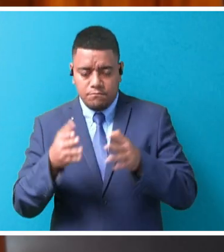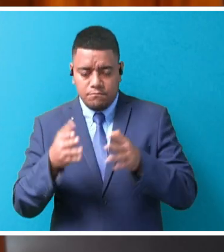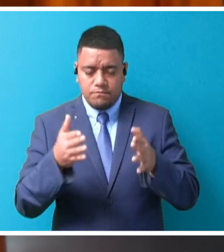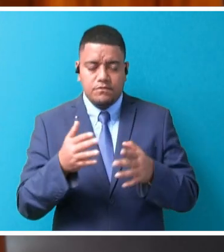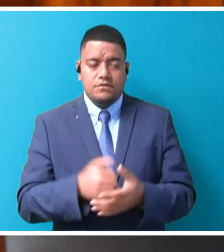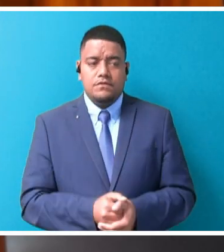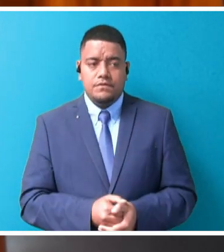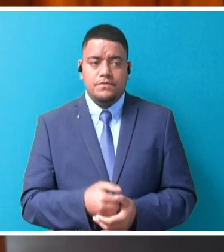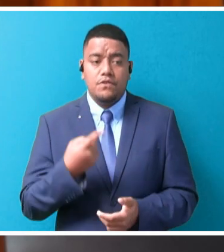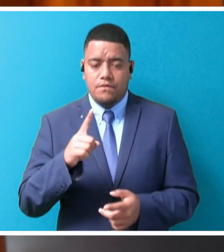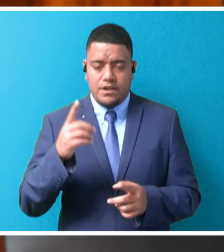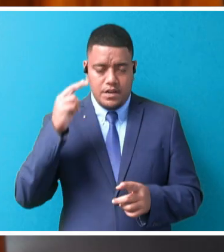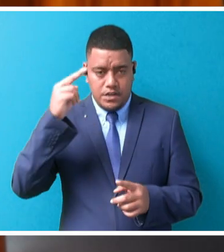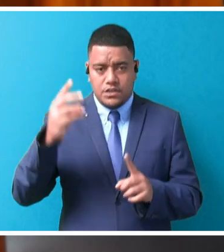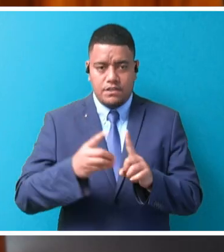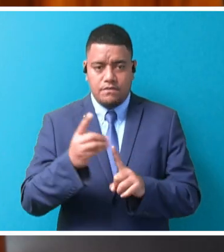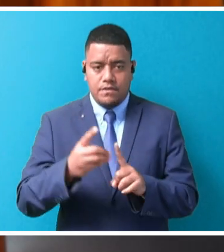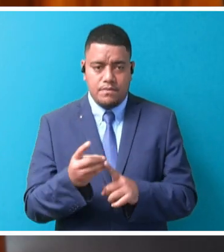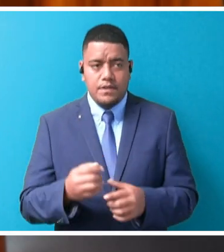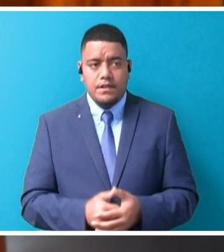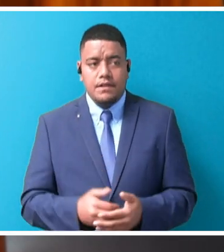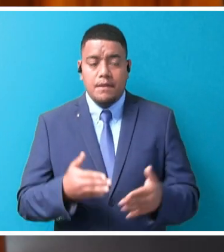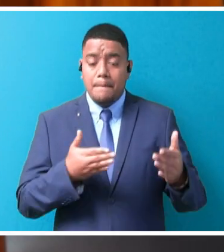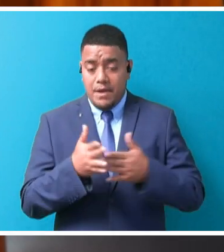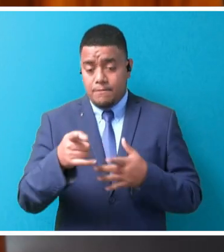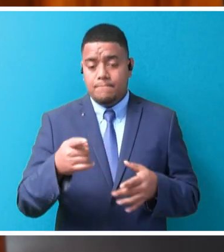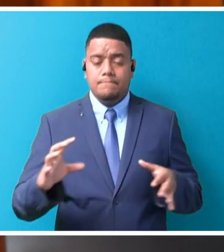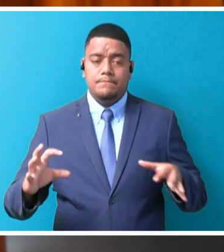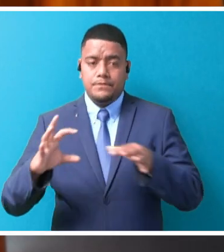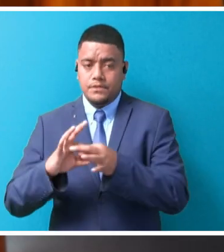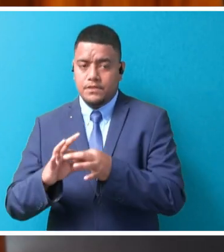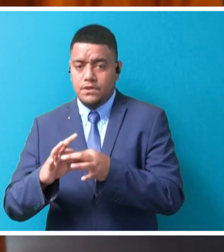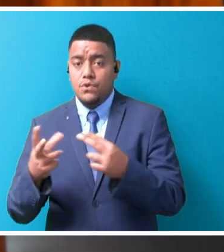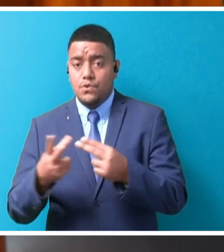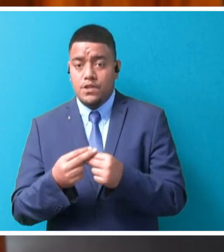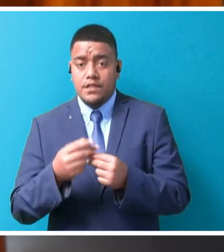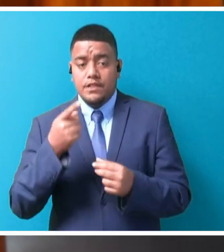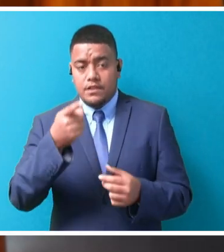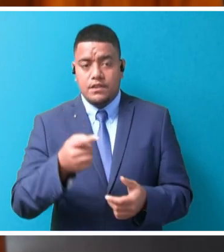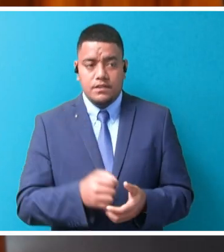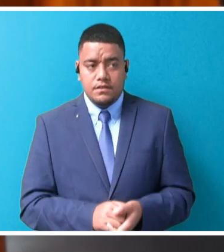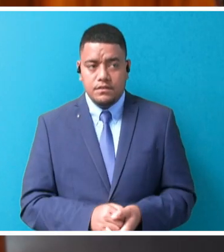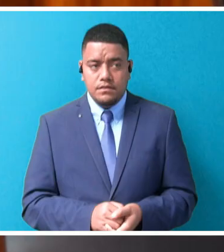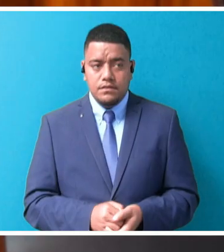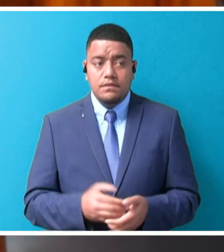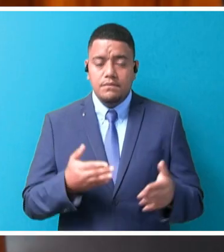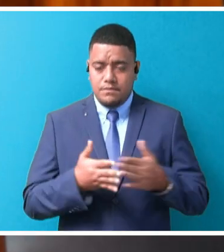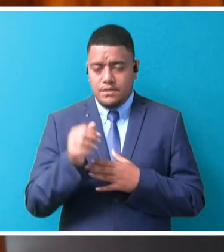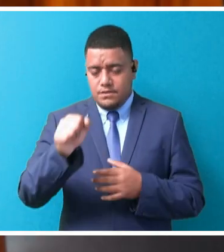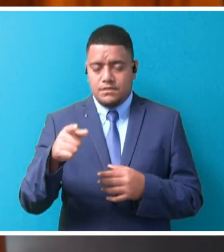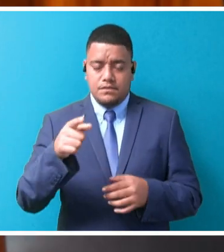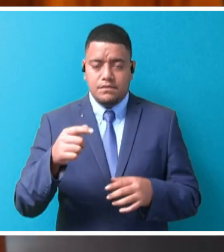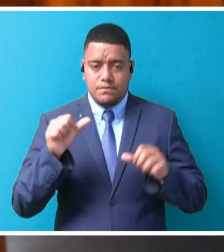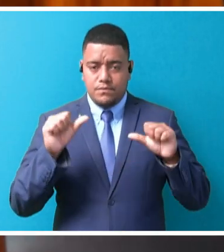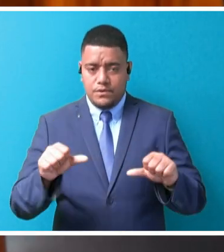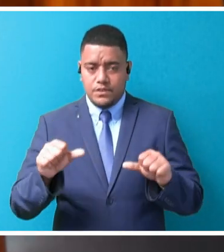elements of national development. By aligning our efforts with the aspirations articulated by His Excellency,